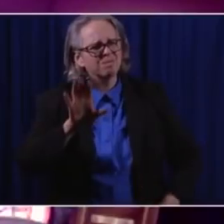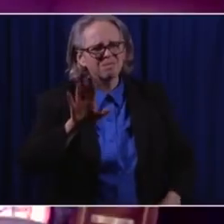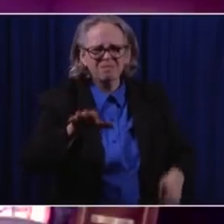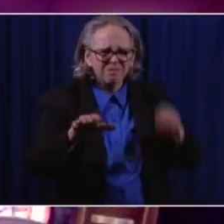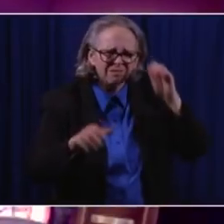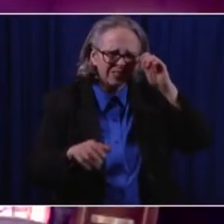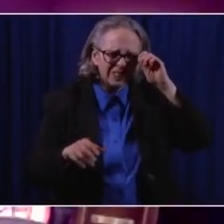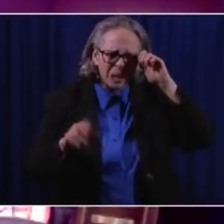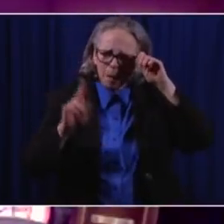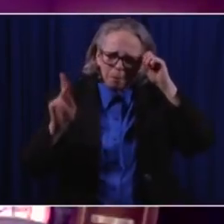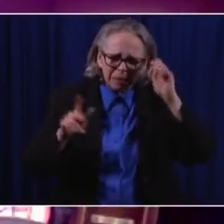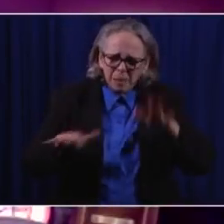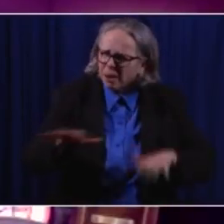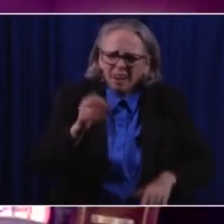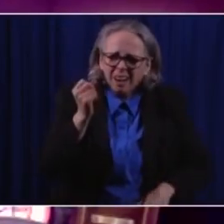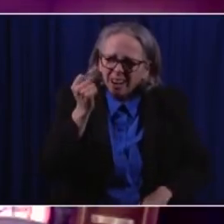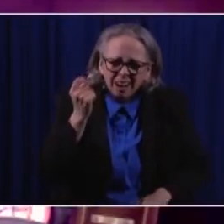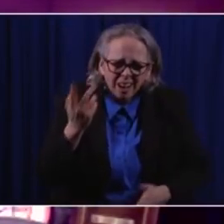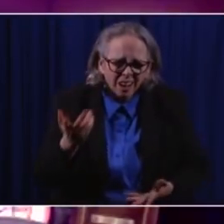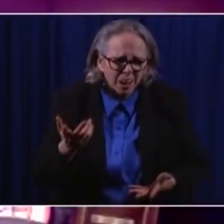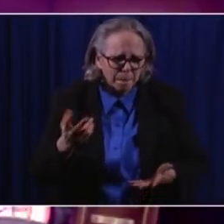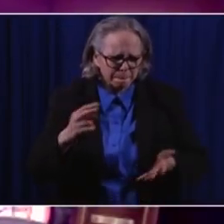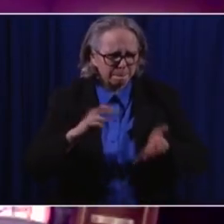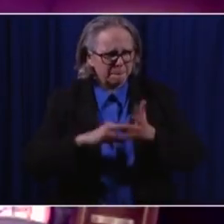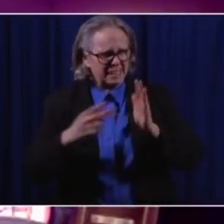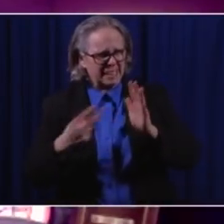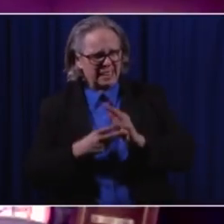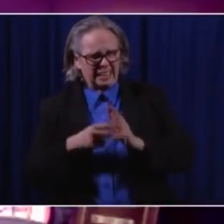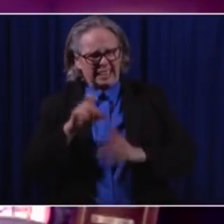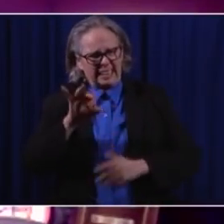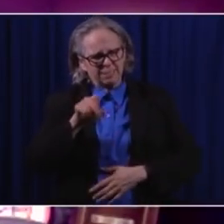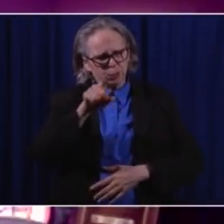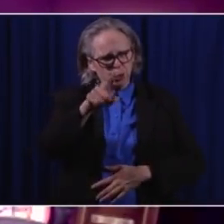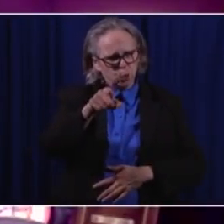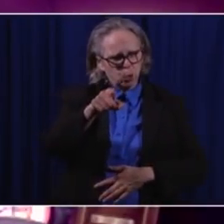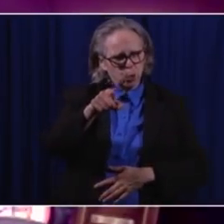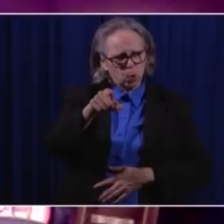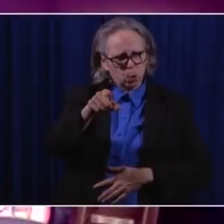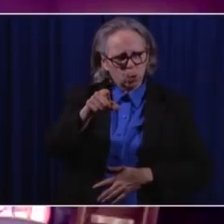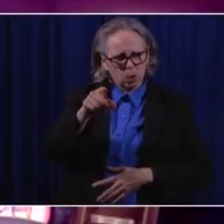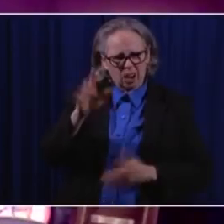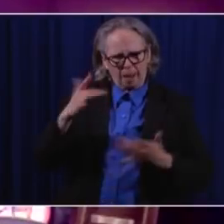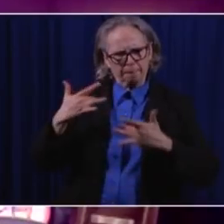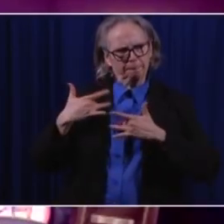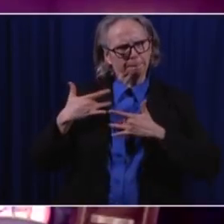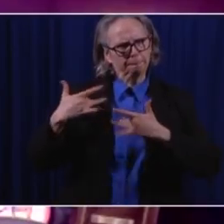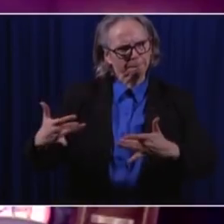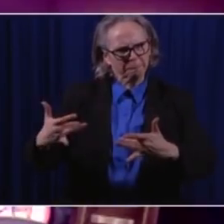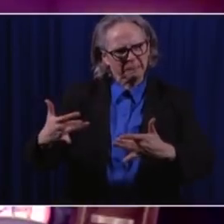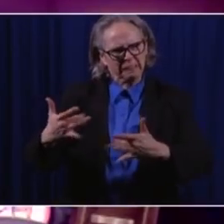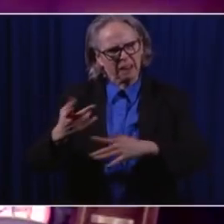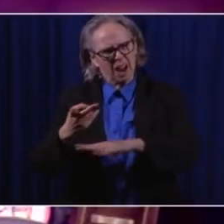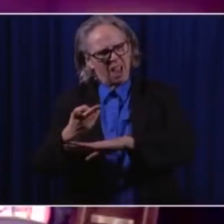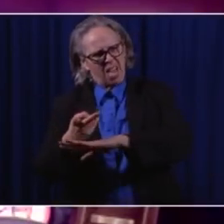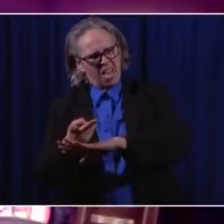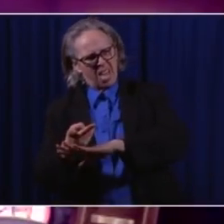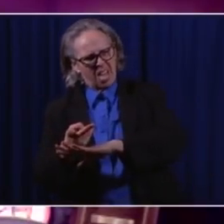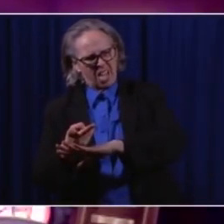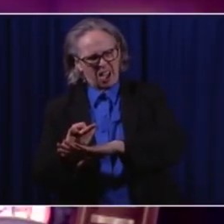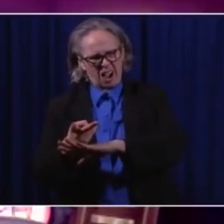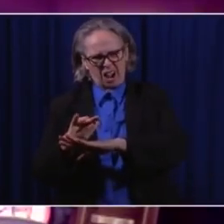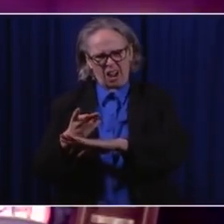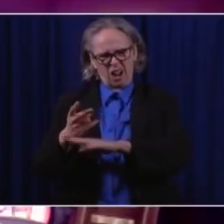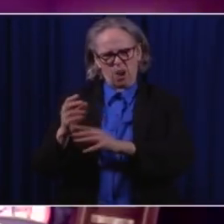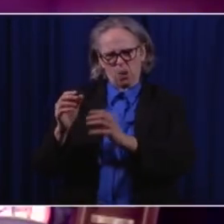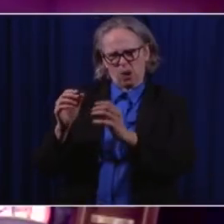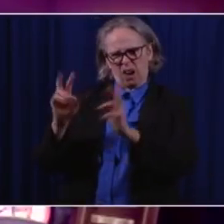when you prone a ventilator patient. And I don't say this to scare anyone, but as that gets described to me and what takes place,